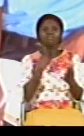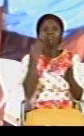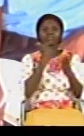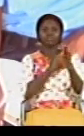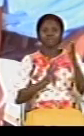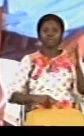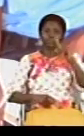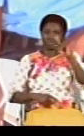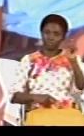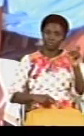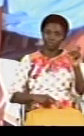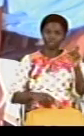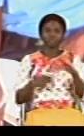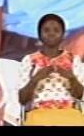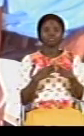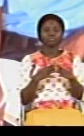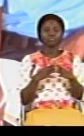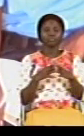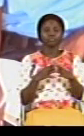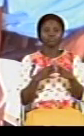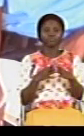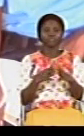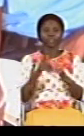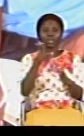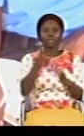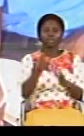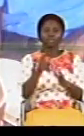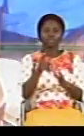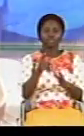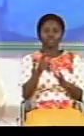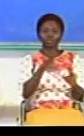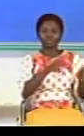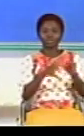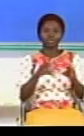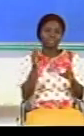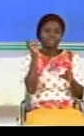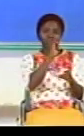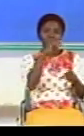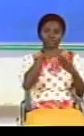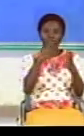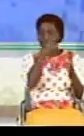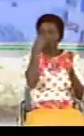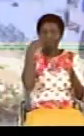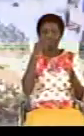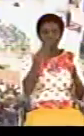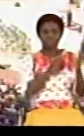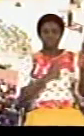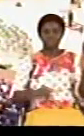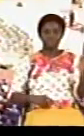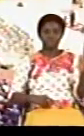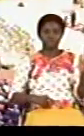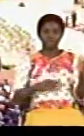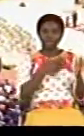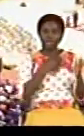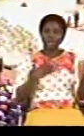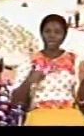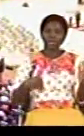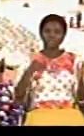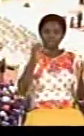the spoil and didst evil in the sight of the Lord? And Saul said unto